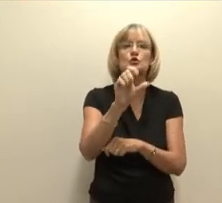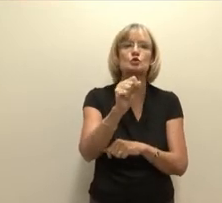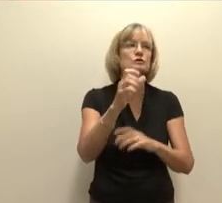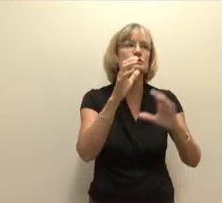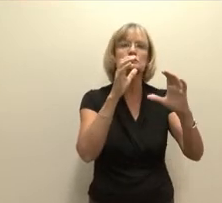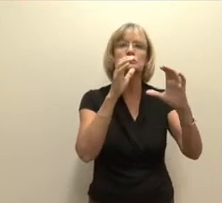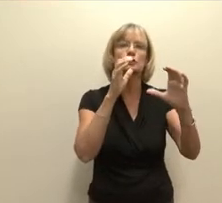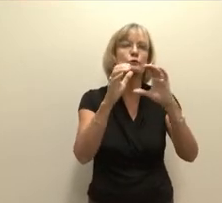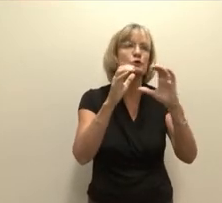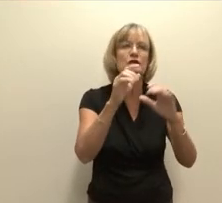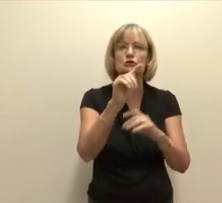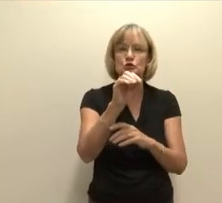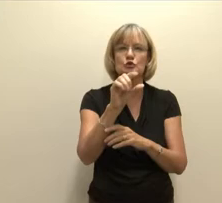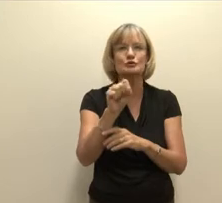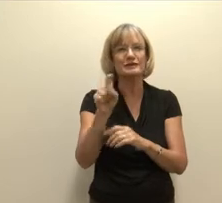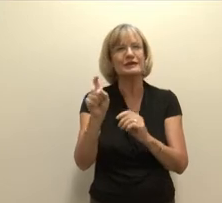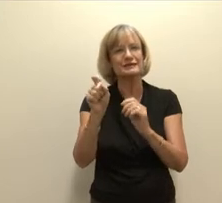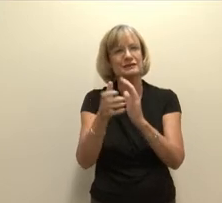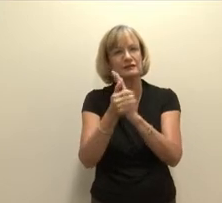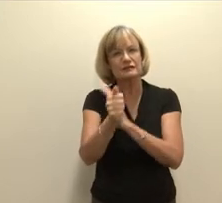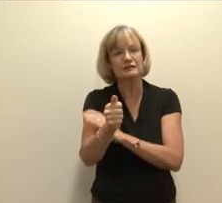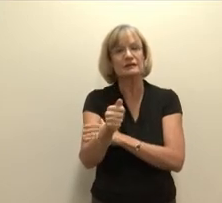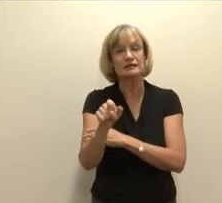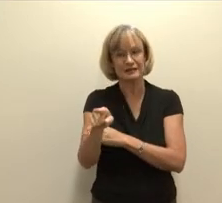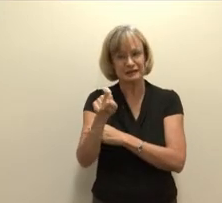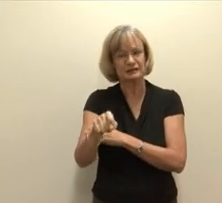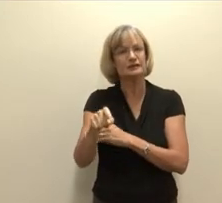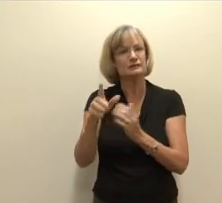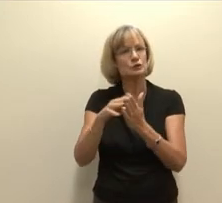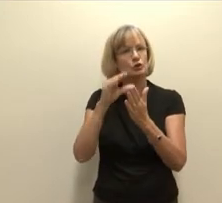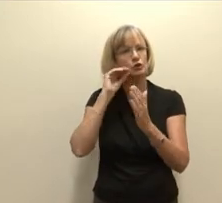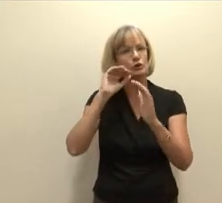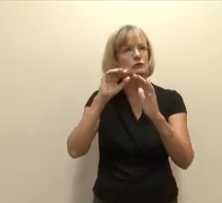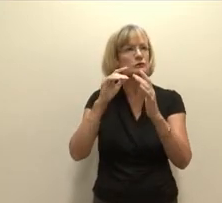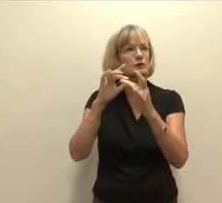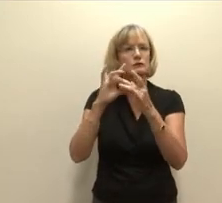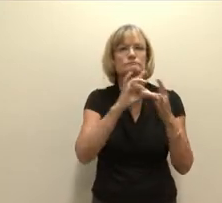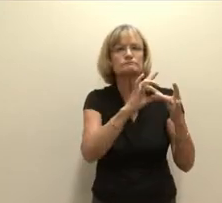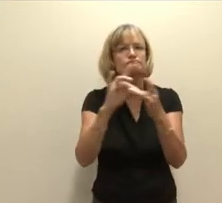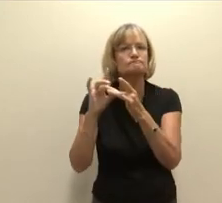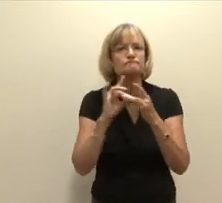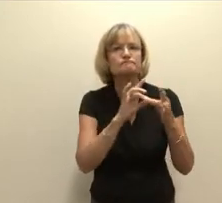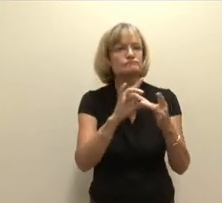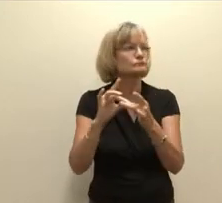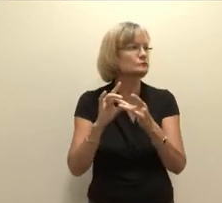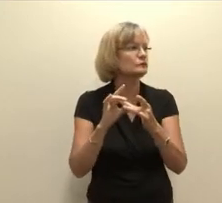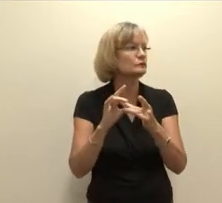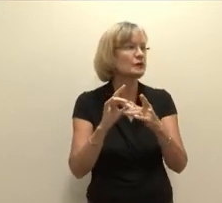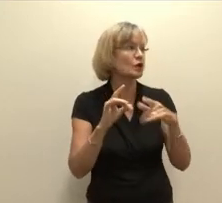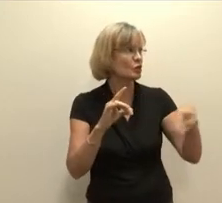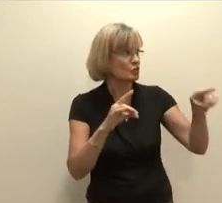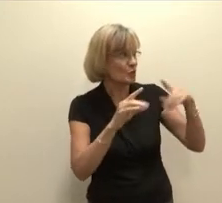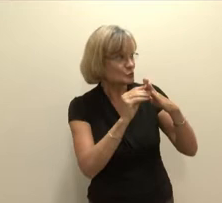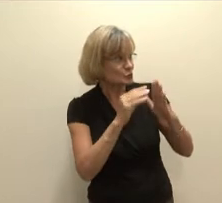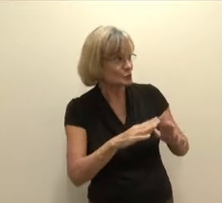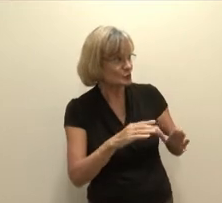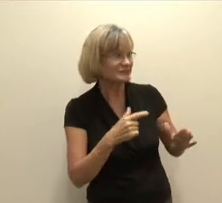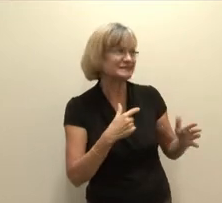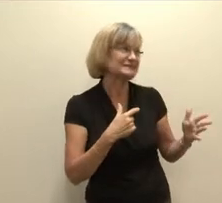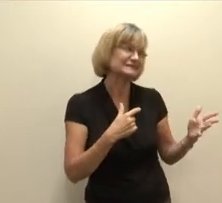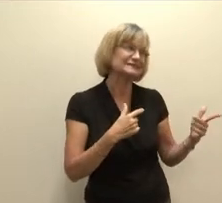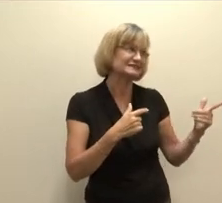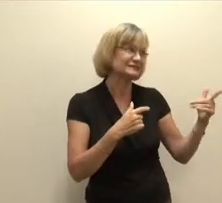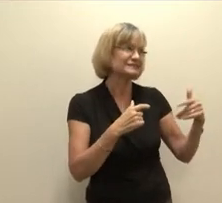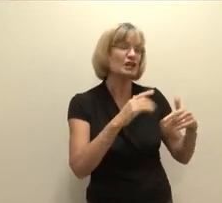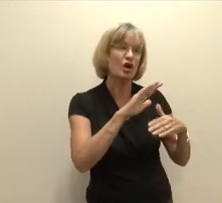communicating those things. They need to learn to collaborate. I hate to tell the students in the room this, but all the problems that